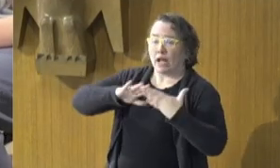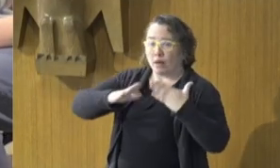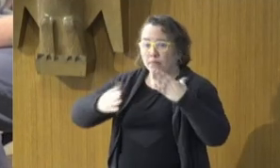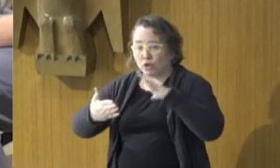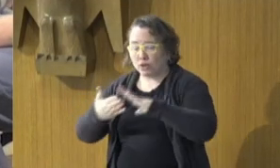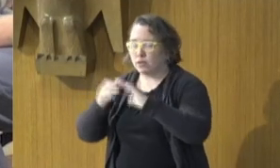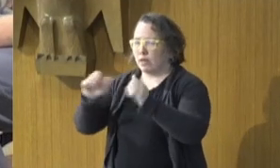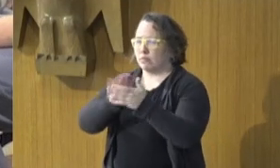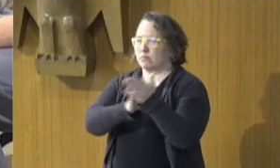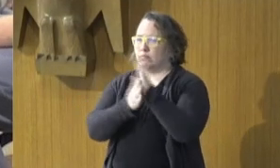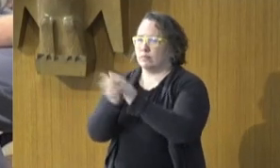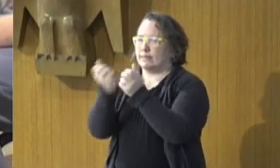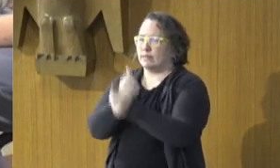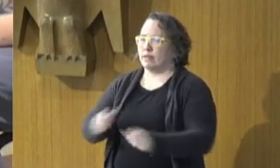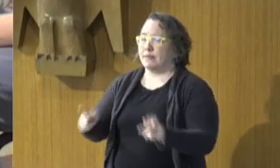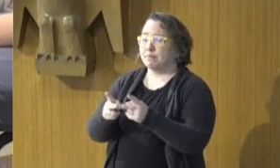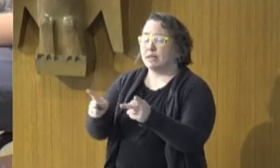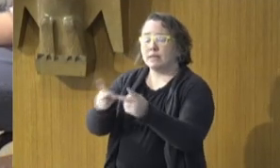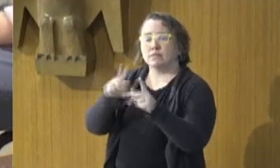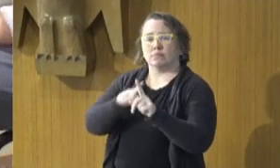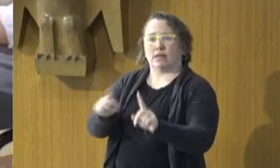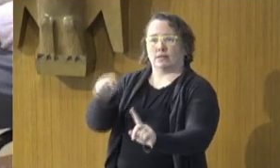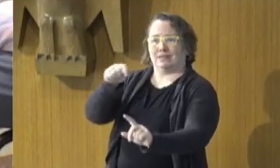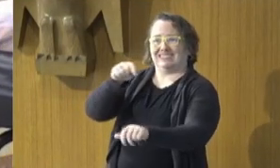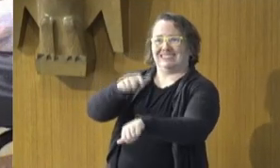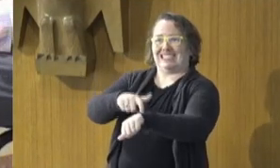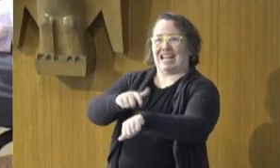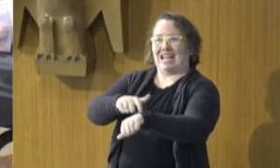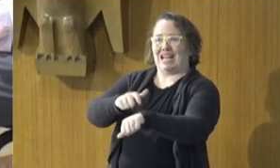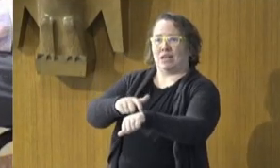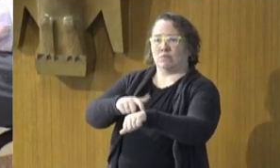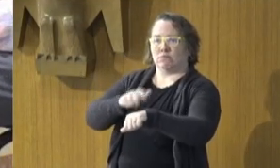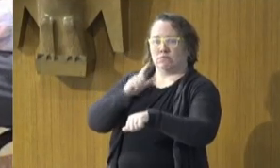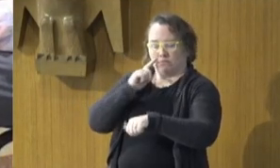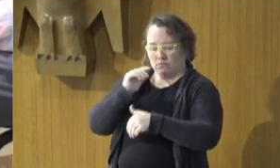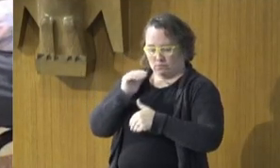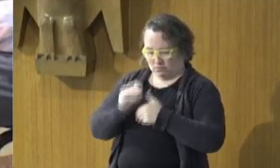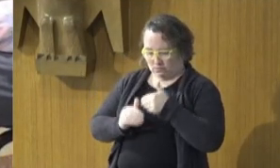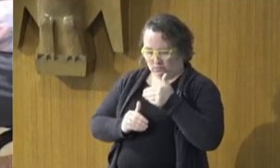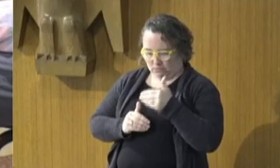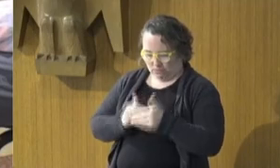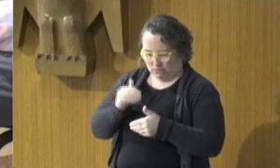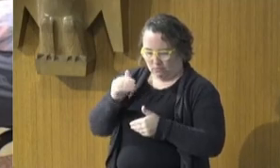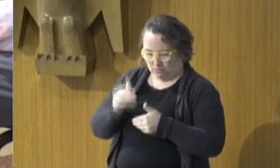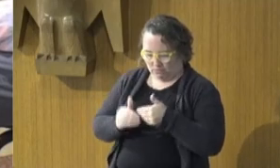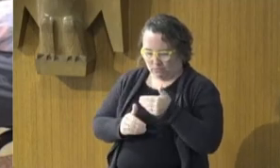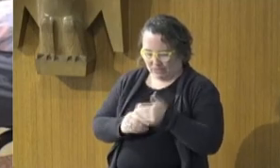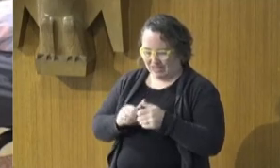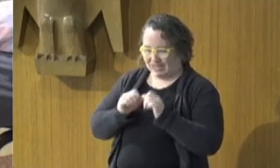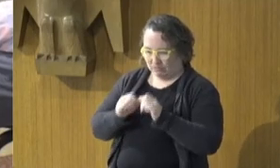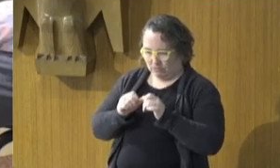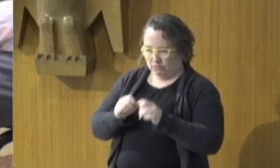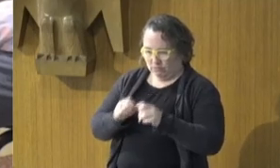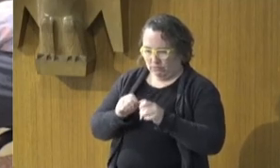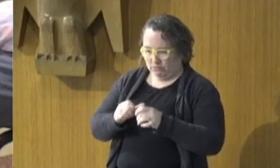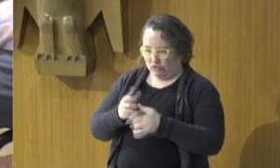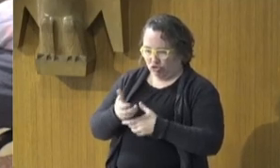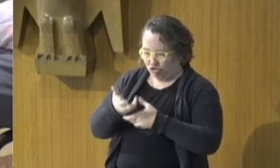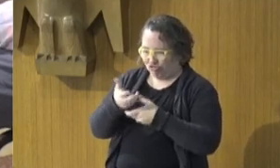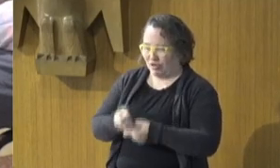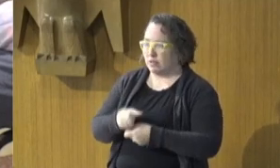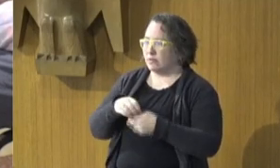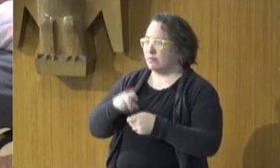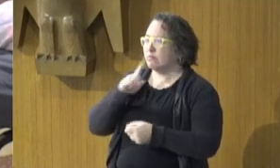heartbreak. But it takes time in all of its forms to just keep walking somehow and keep trusting in that